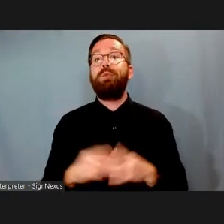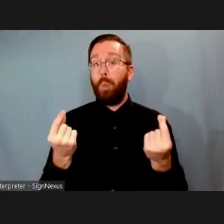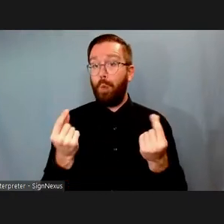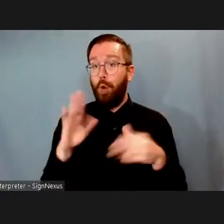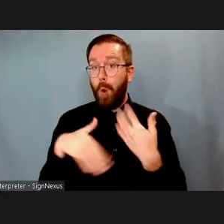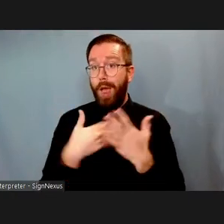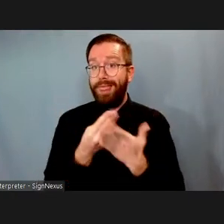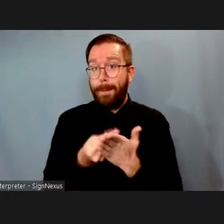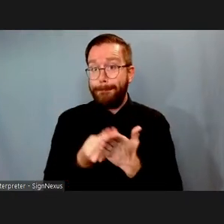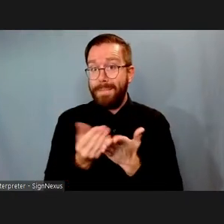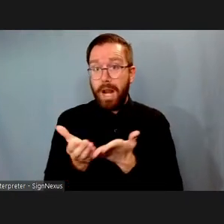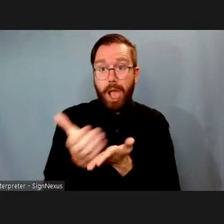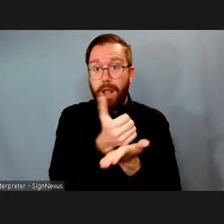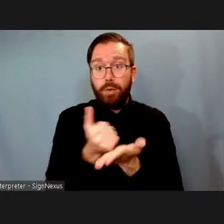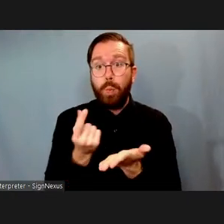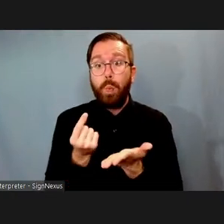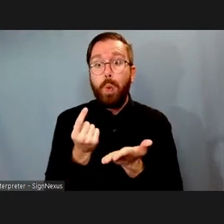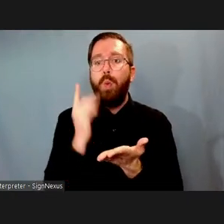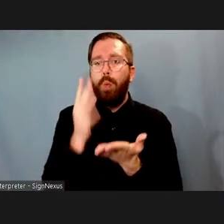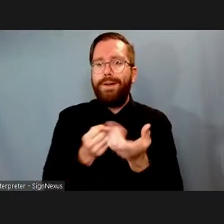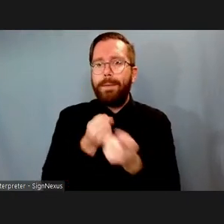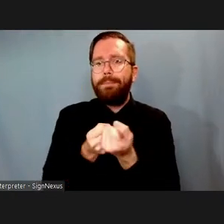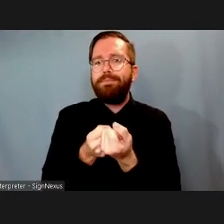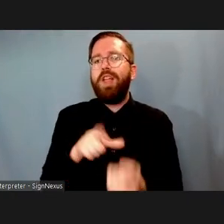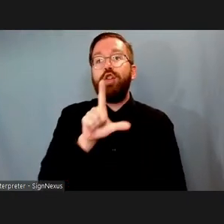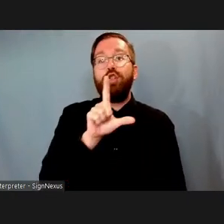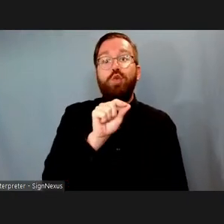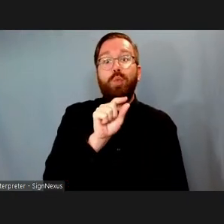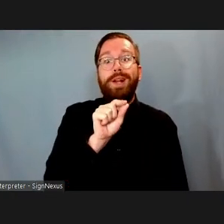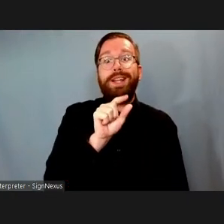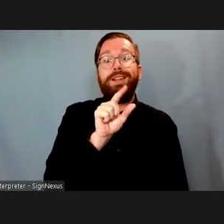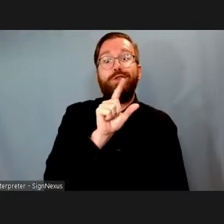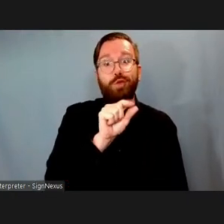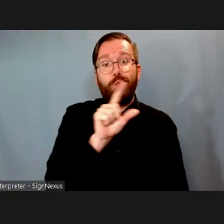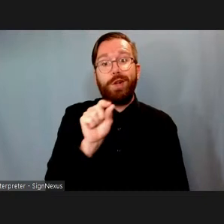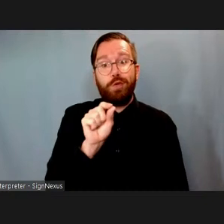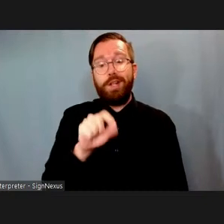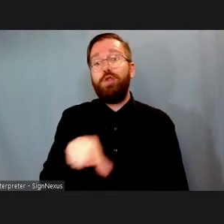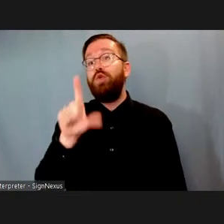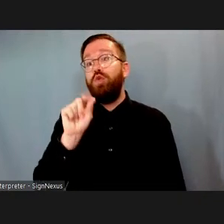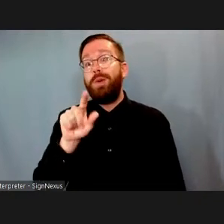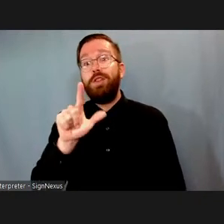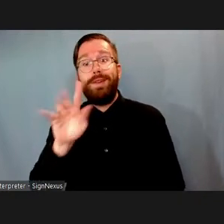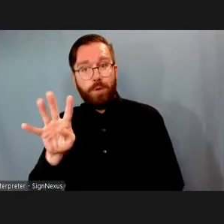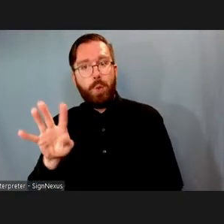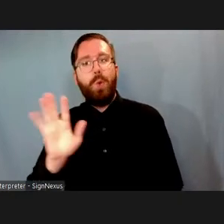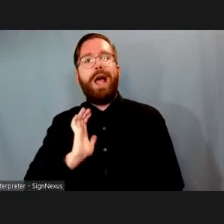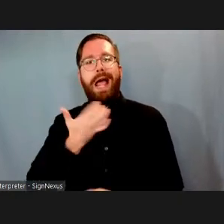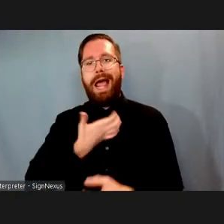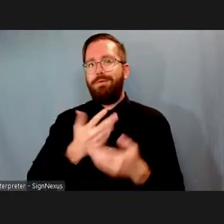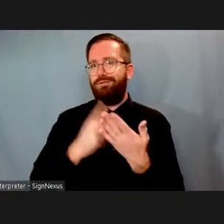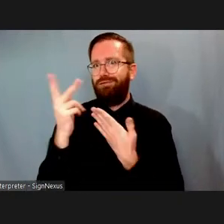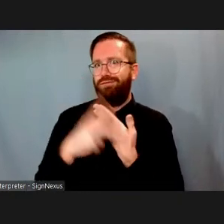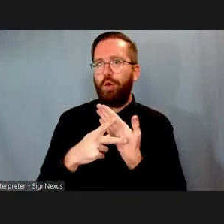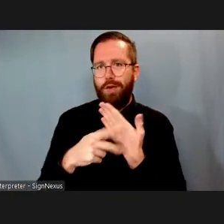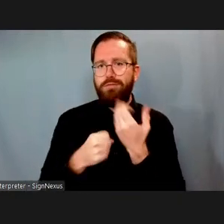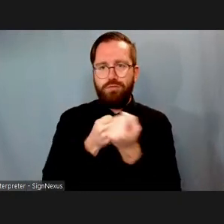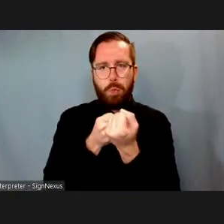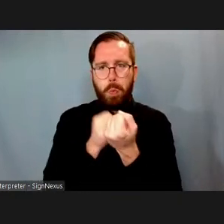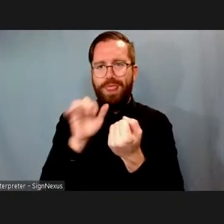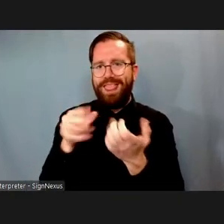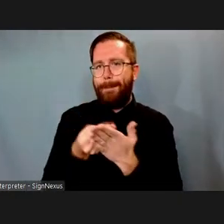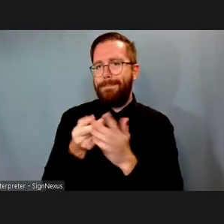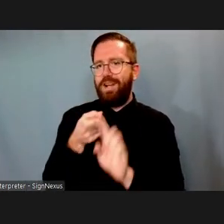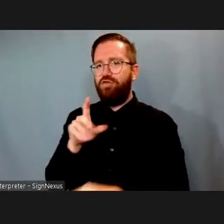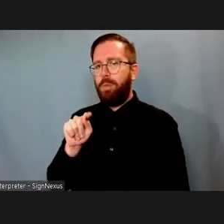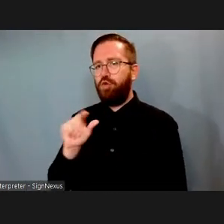mta's 2020-2024 capital program and successor capital programs by law eighty percent of